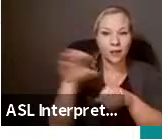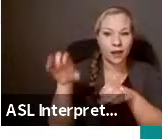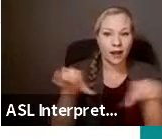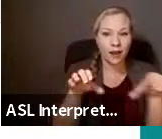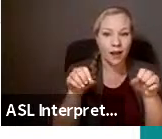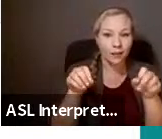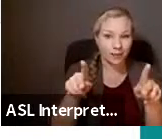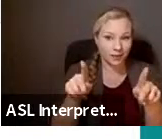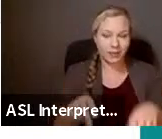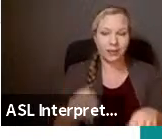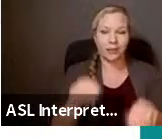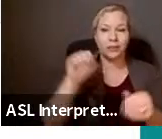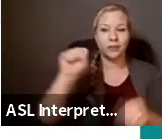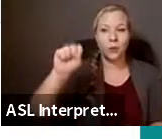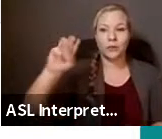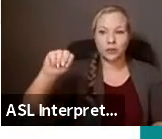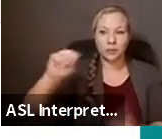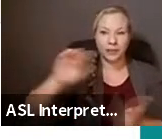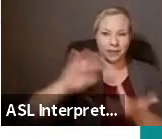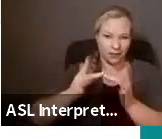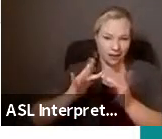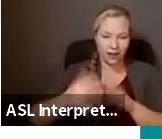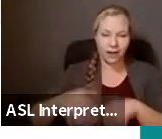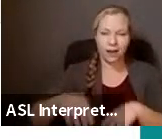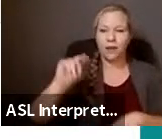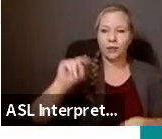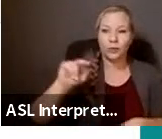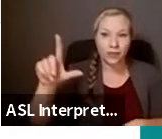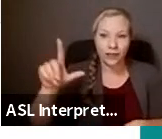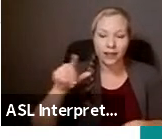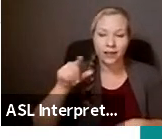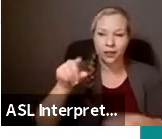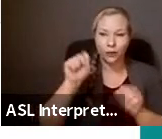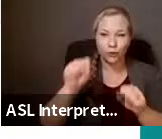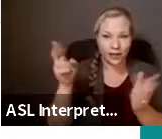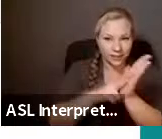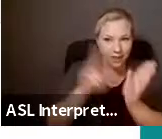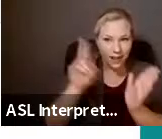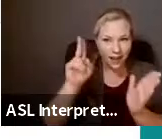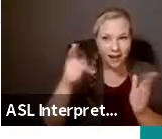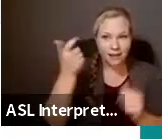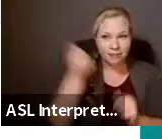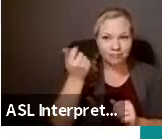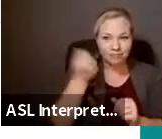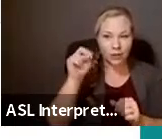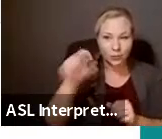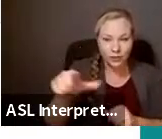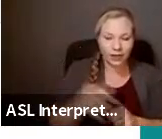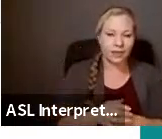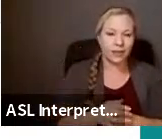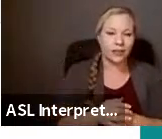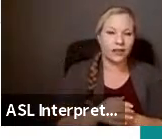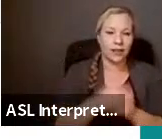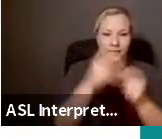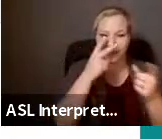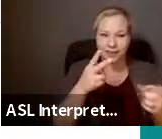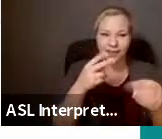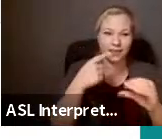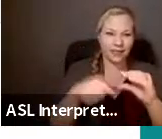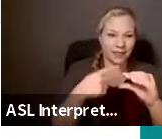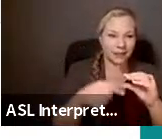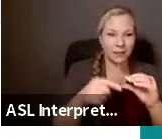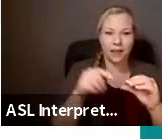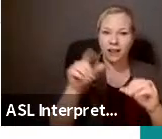have a newsletter that you can sign up for. And then today's meeting and all the materials are at this link. And in our program